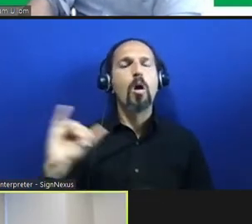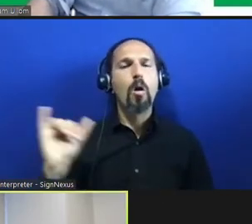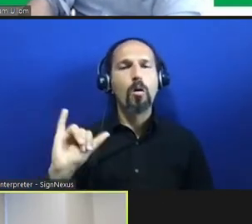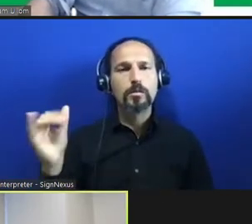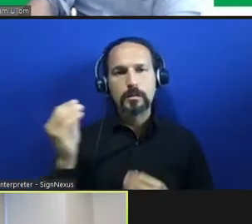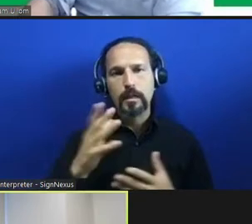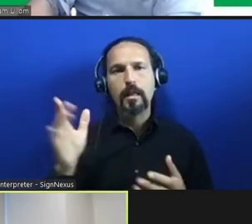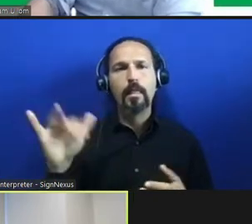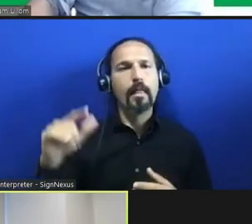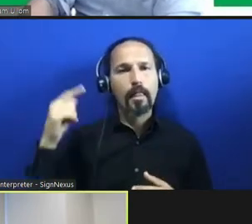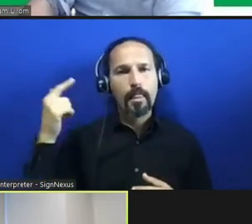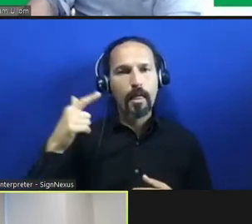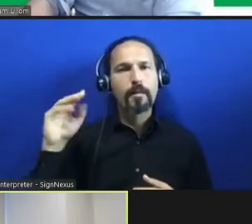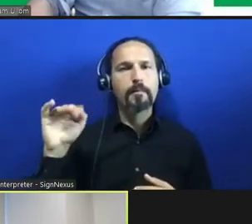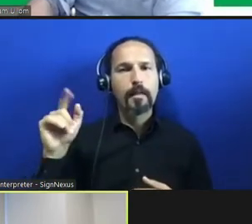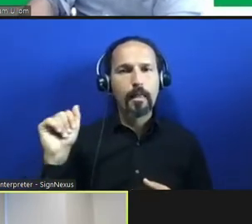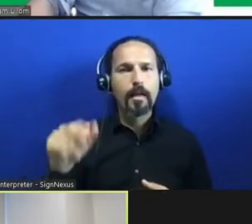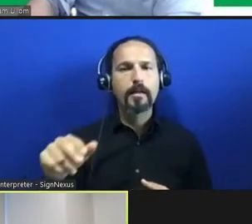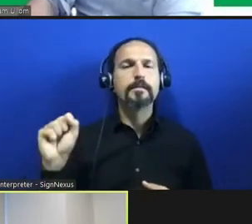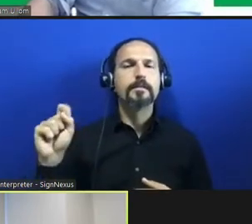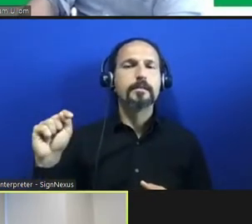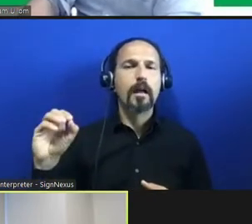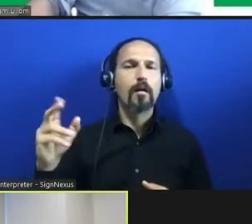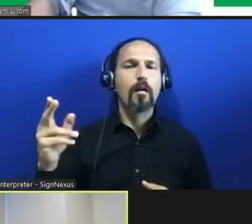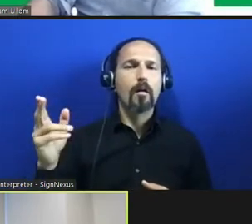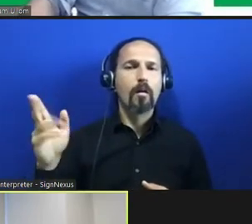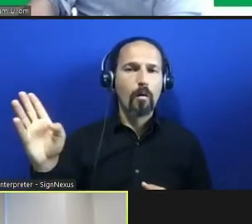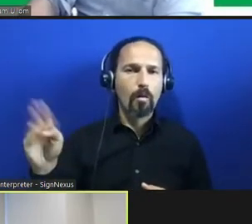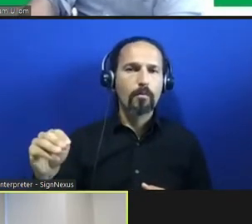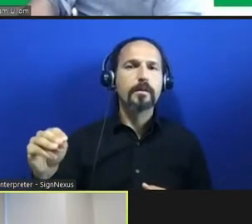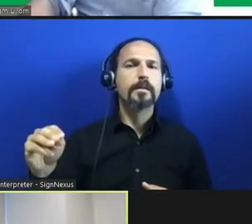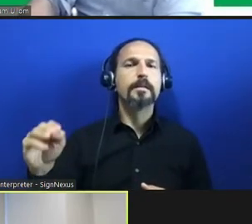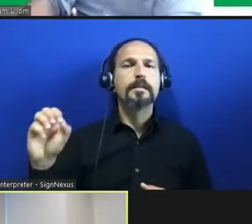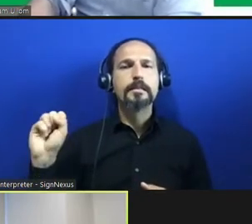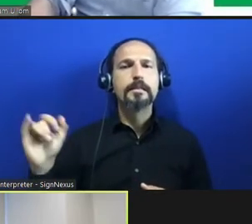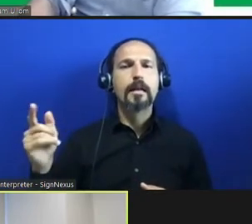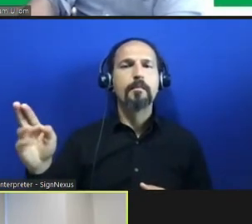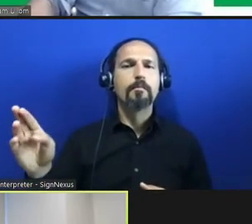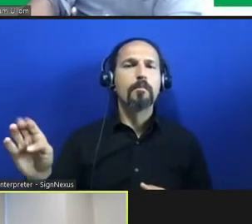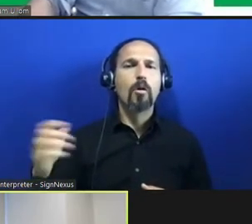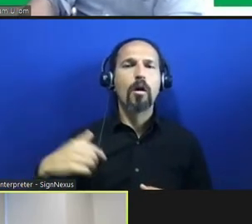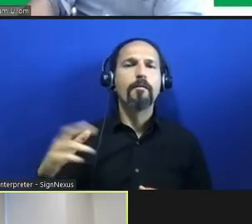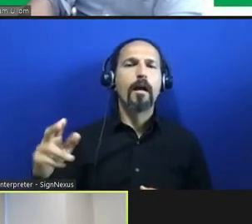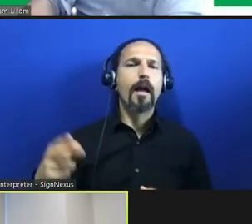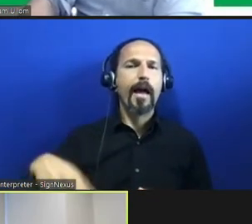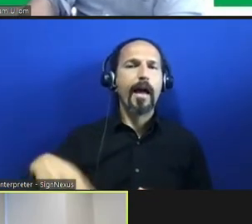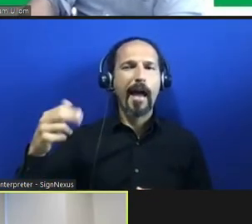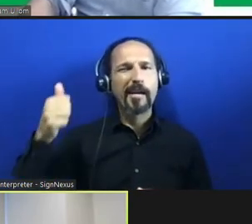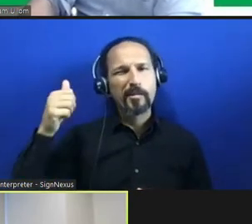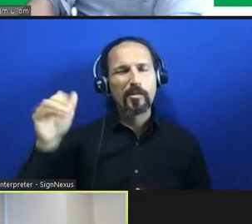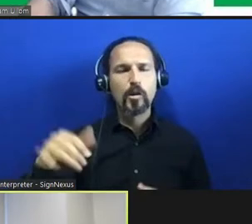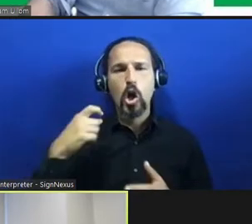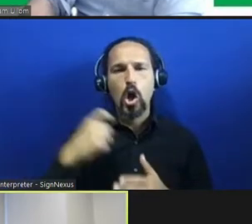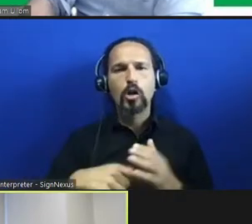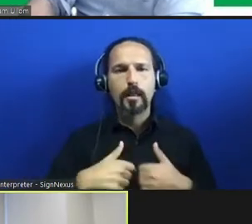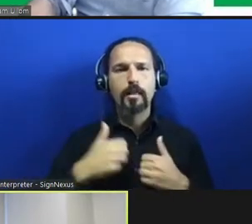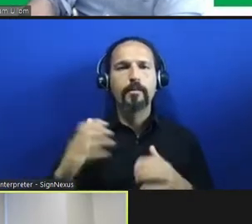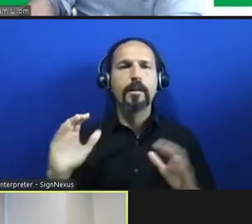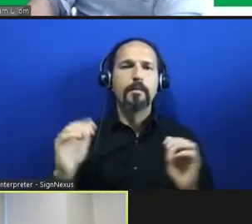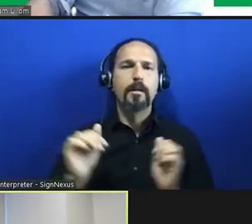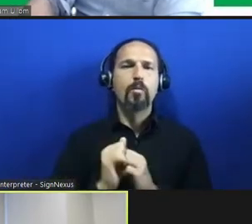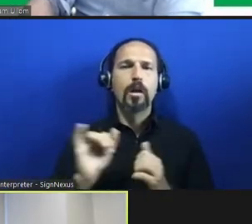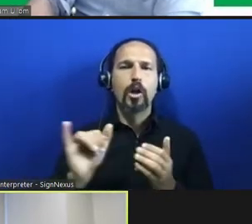London Milan Stockholm Singapore have a have attributed a higher cost of living to uh as opposed to New York